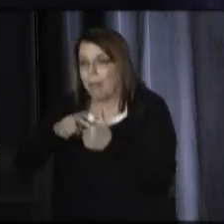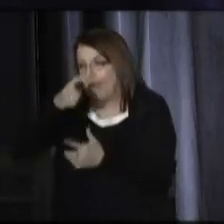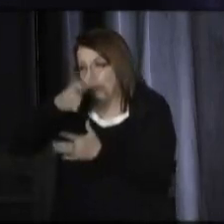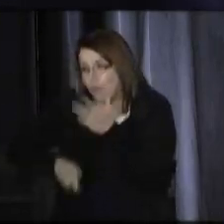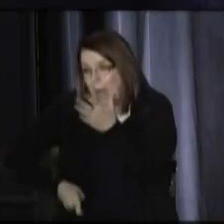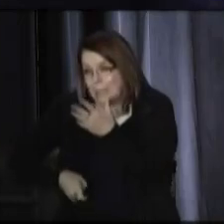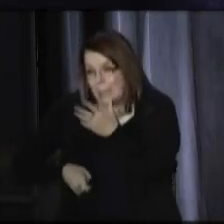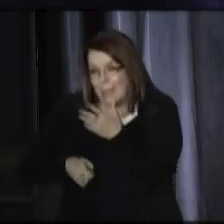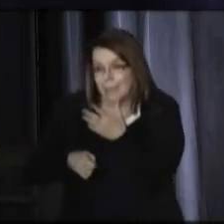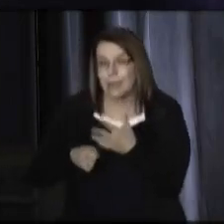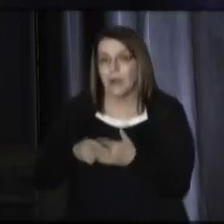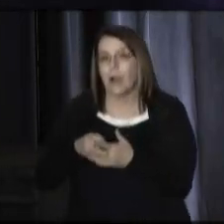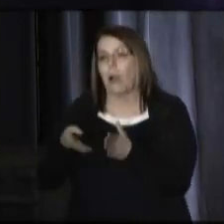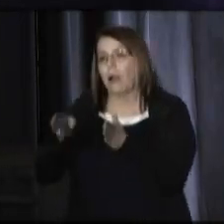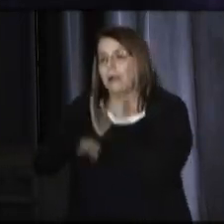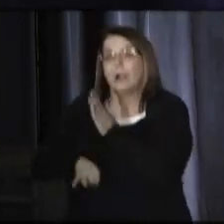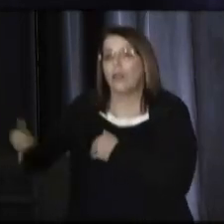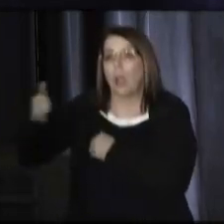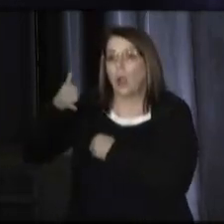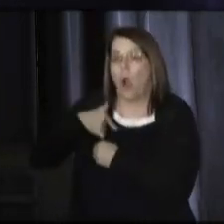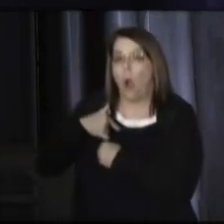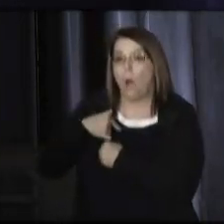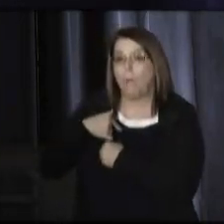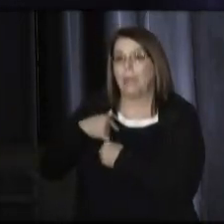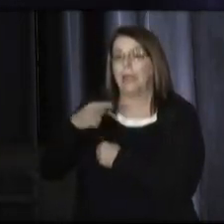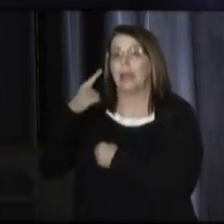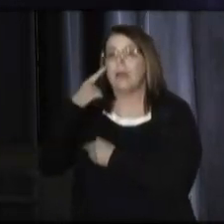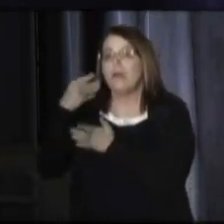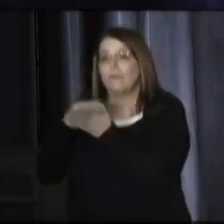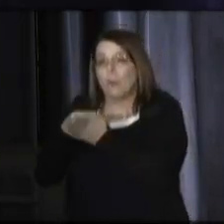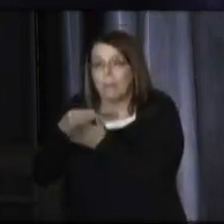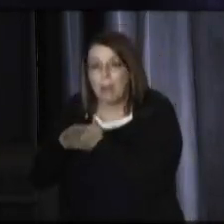a metaphor for the world to come?